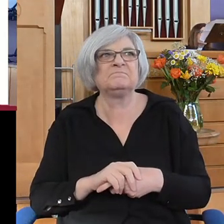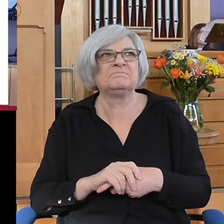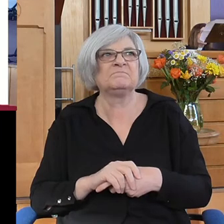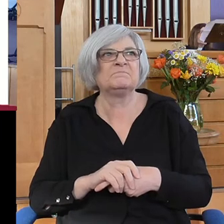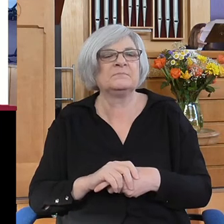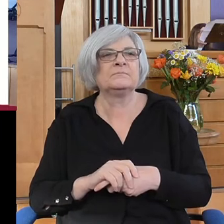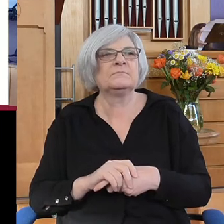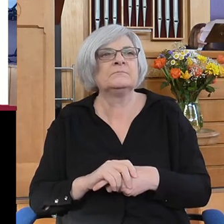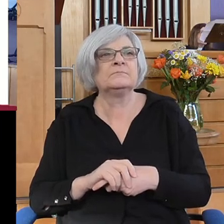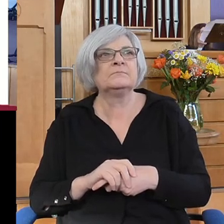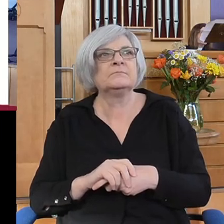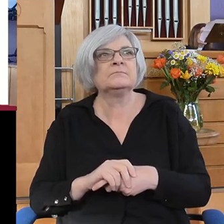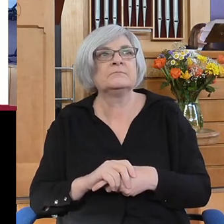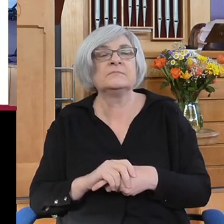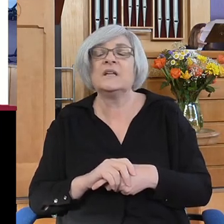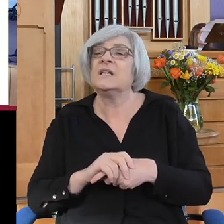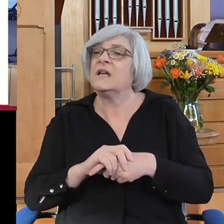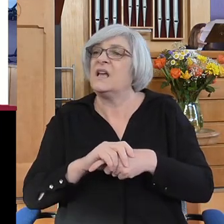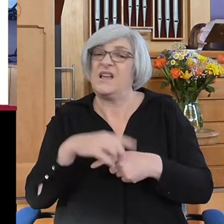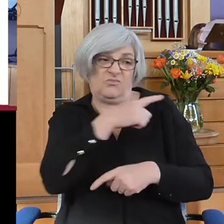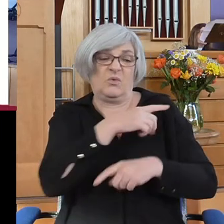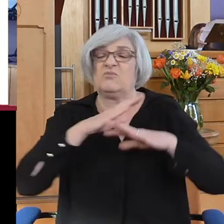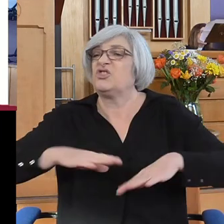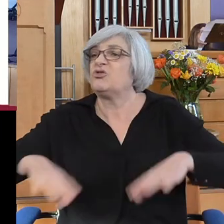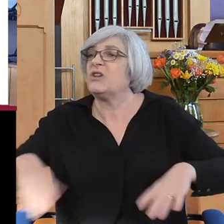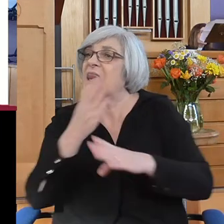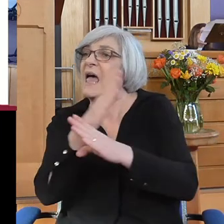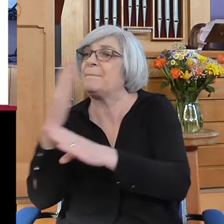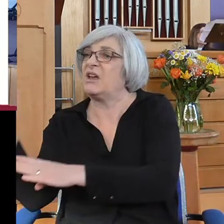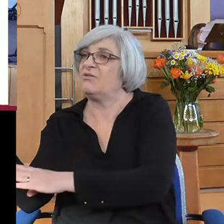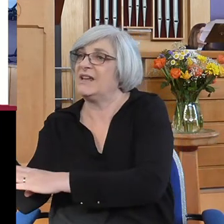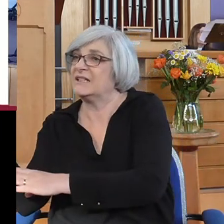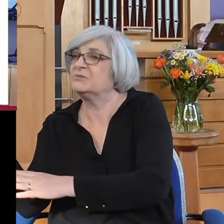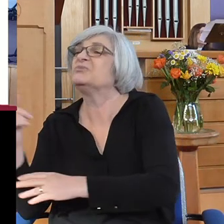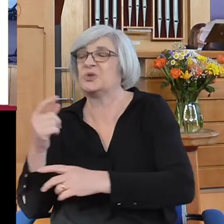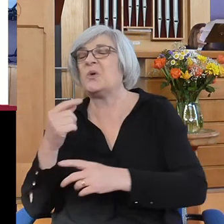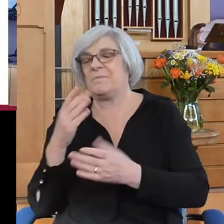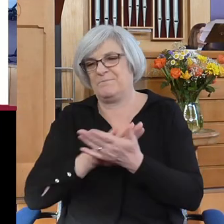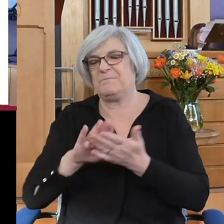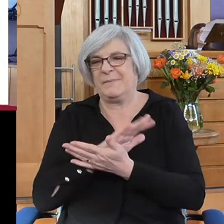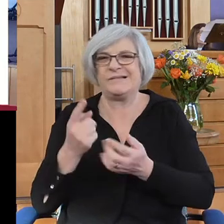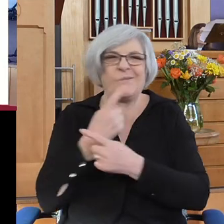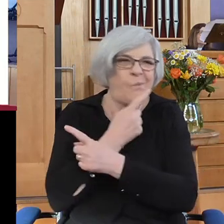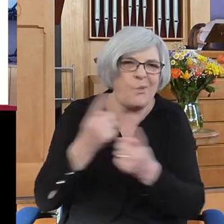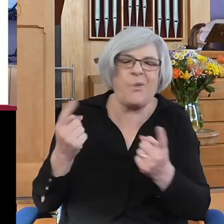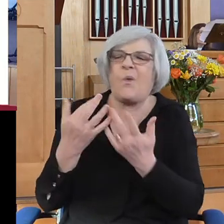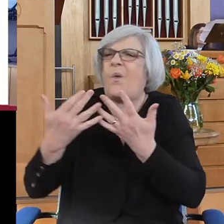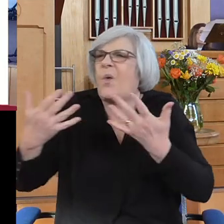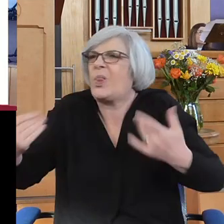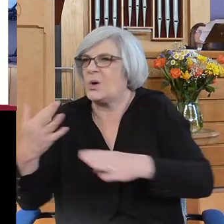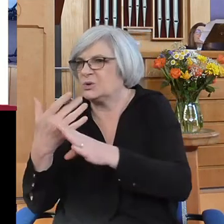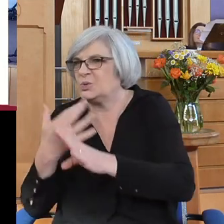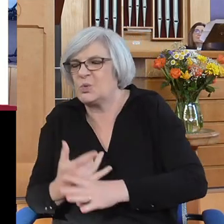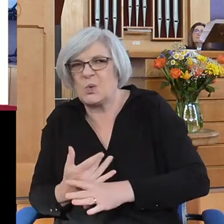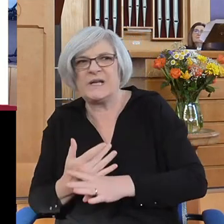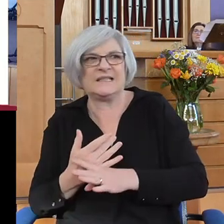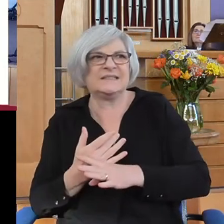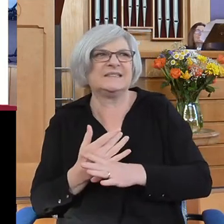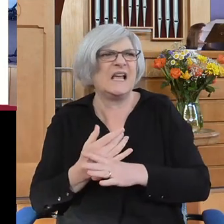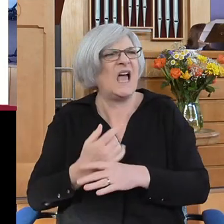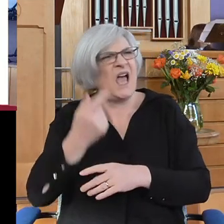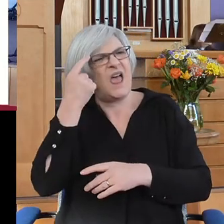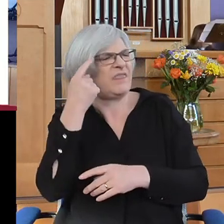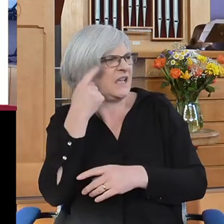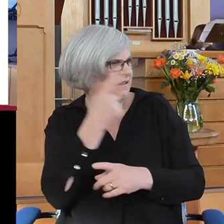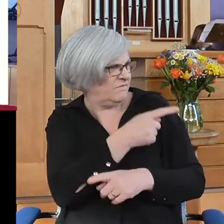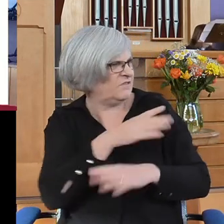As a children's librarian for many years, I told lots of stories and I wonder if the kids